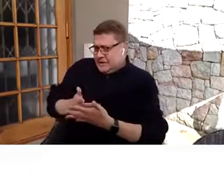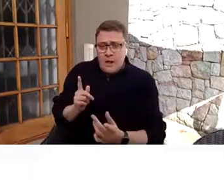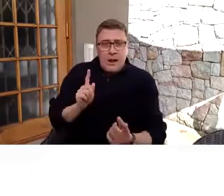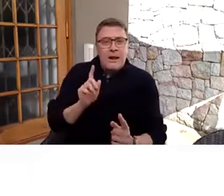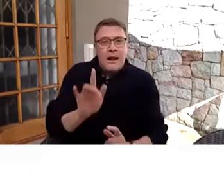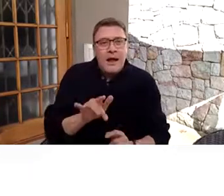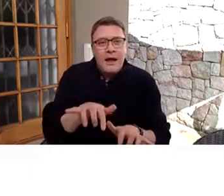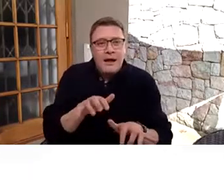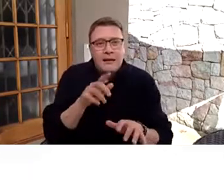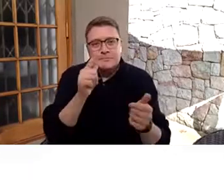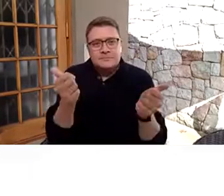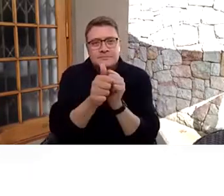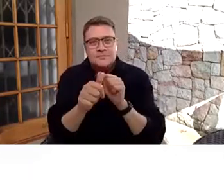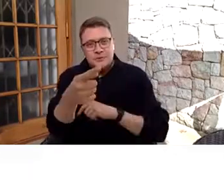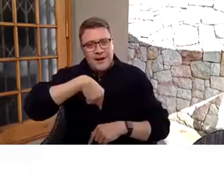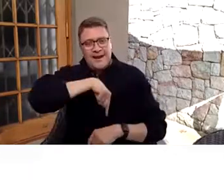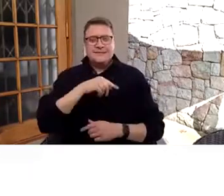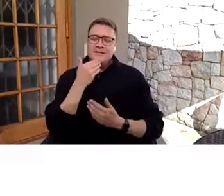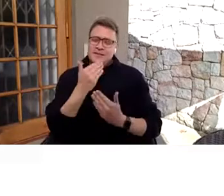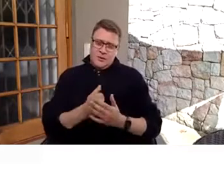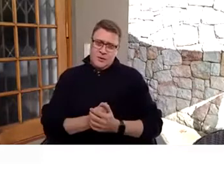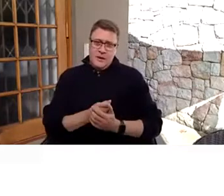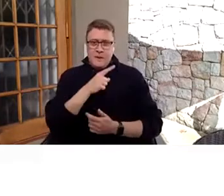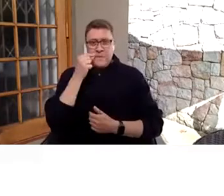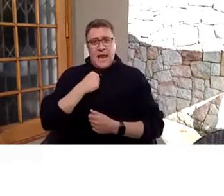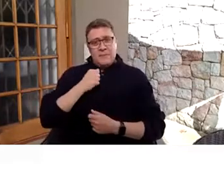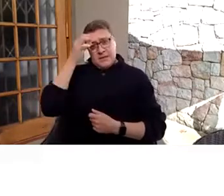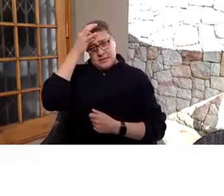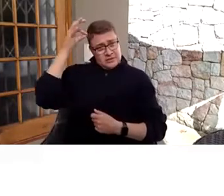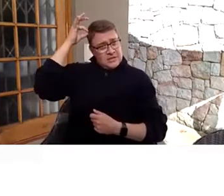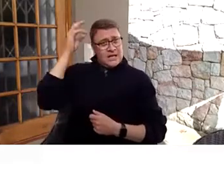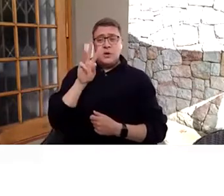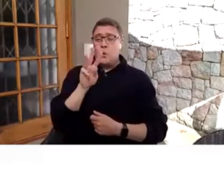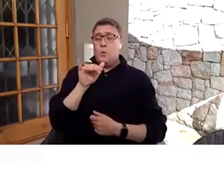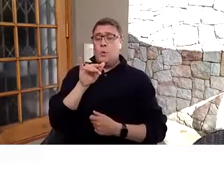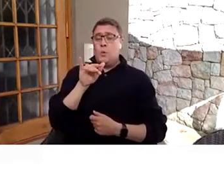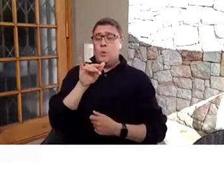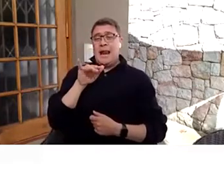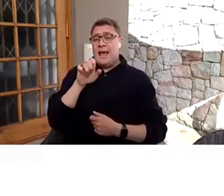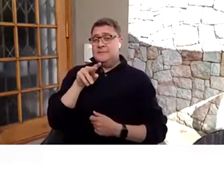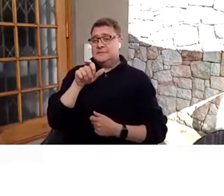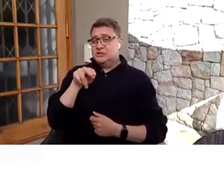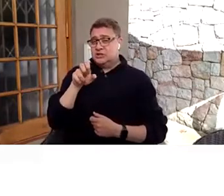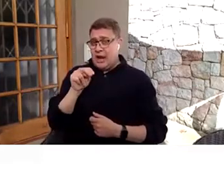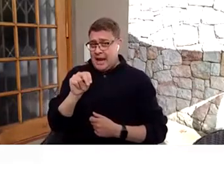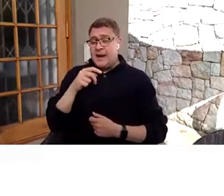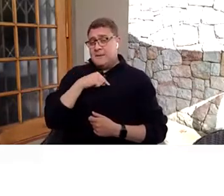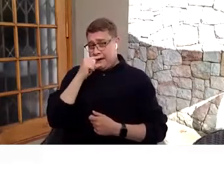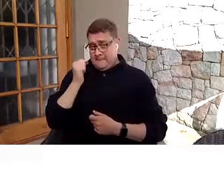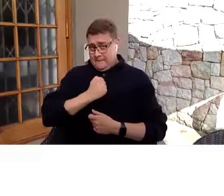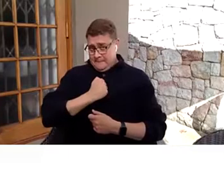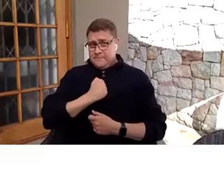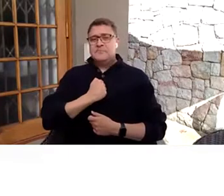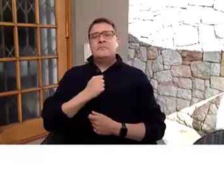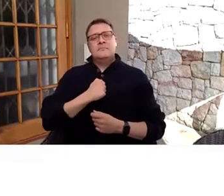today's session. Like I said, my name is Chelsea Williamson, and I'm really grateful to have had this opportunity to